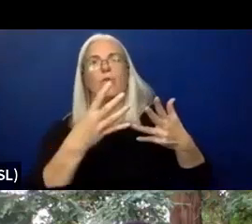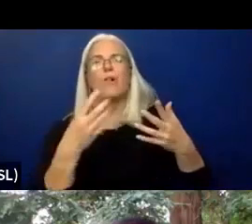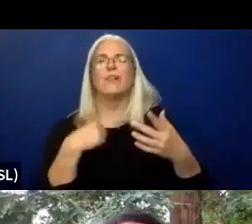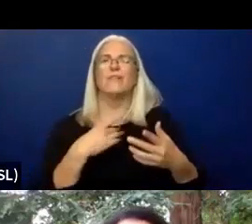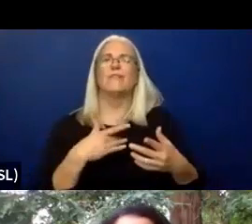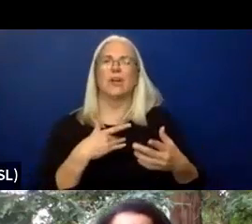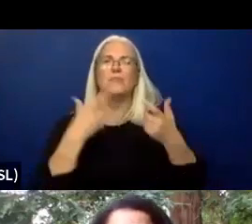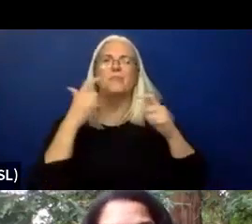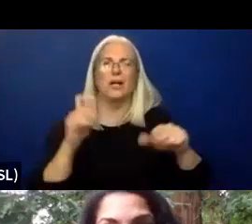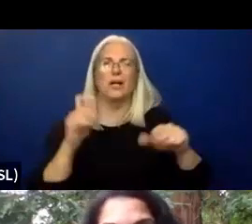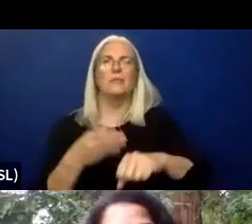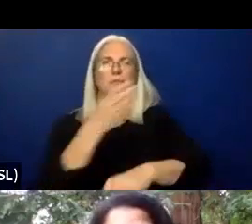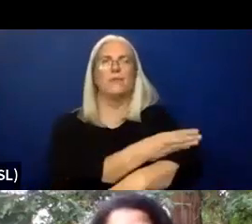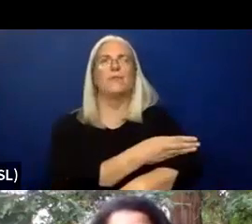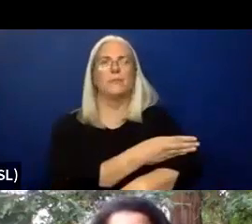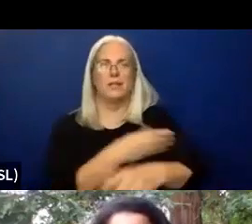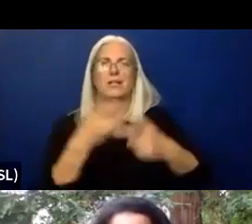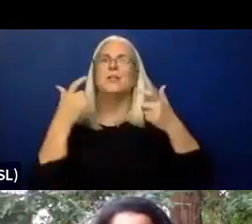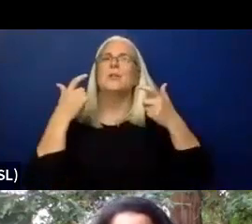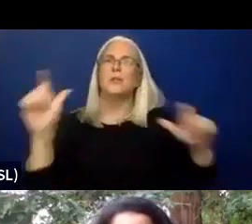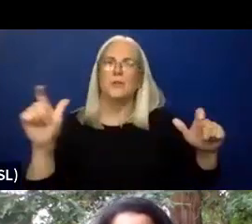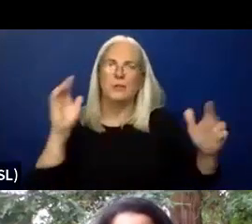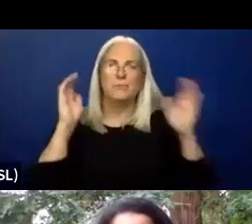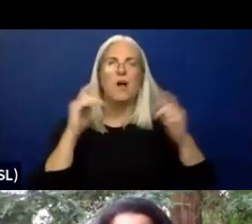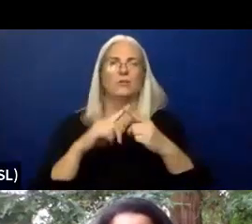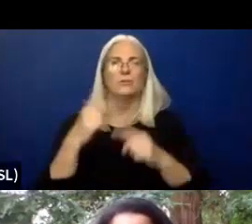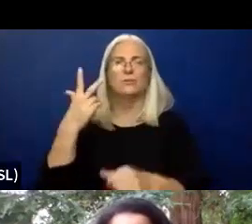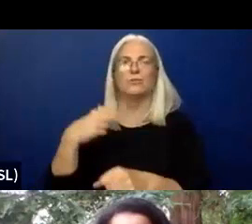were 3 years ago. Thank you.